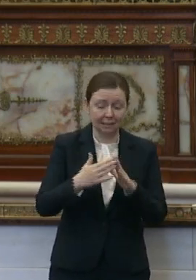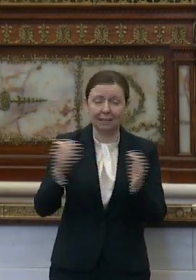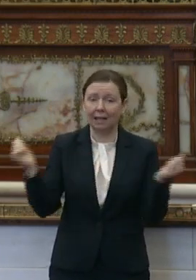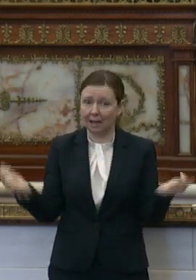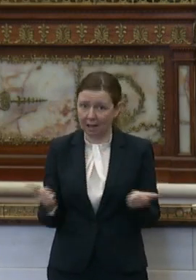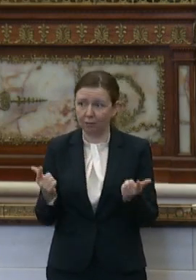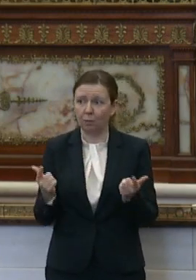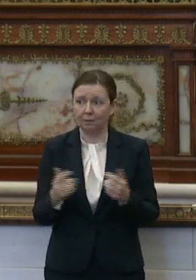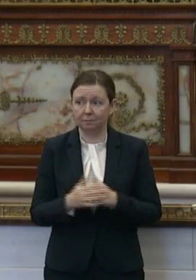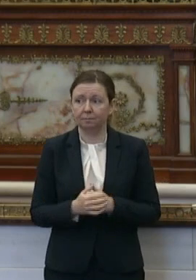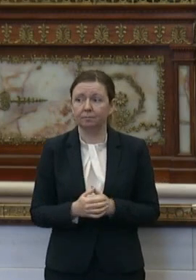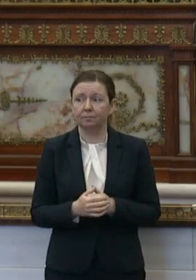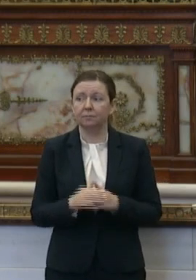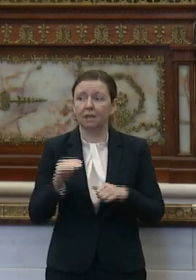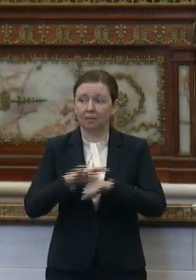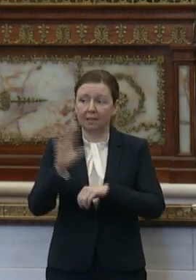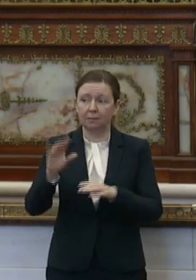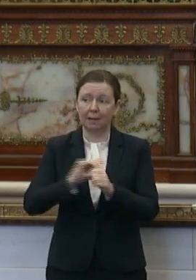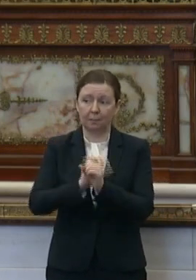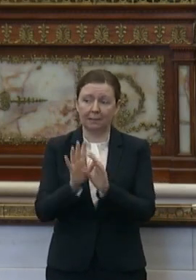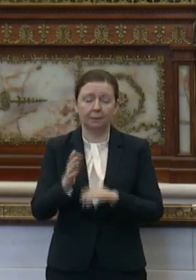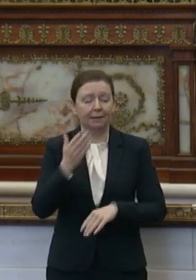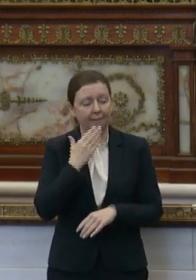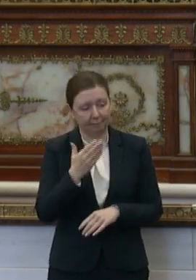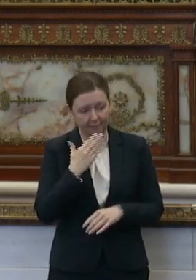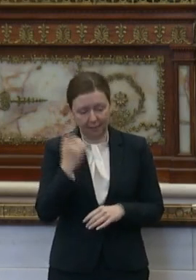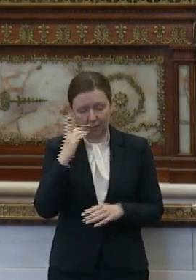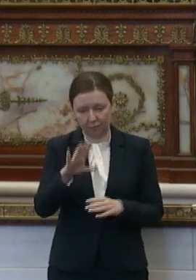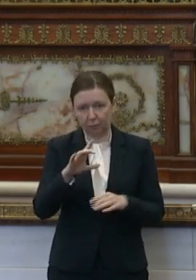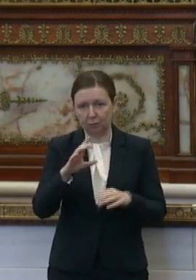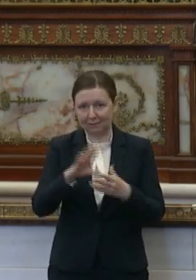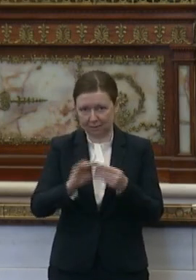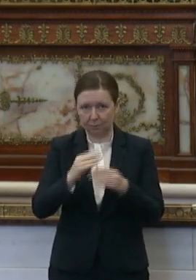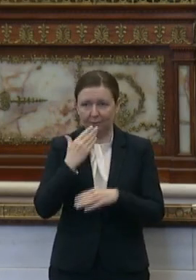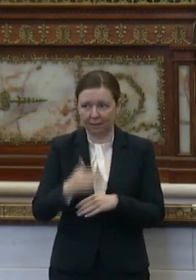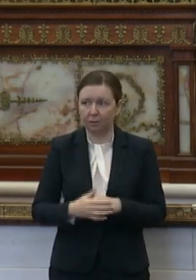everyone affected by the pandemic. Thank you. Thank you for your testimony.